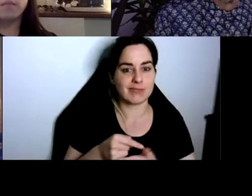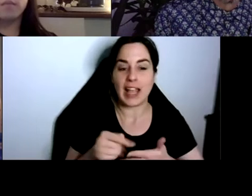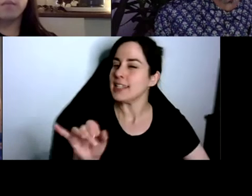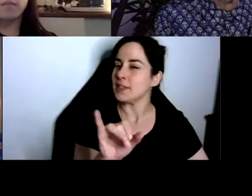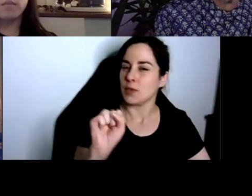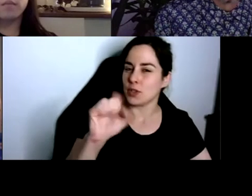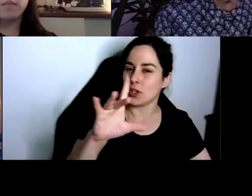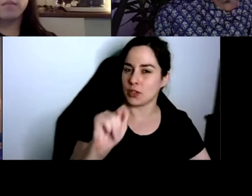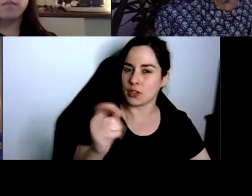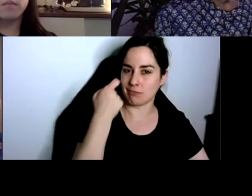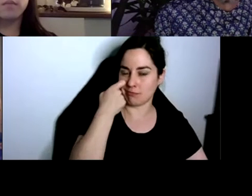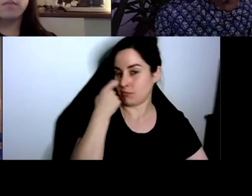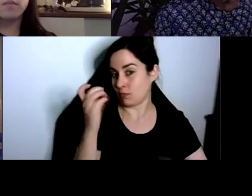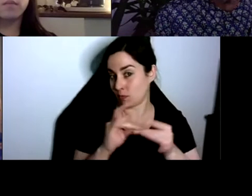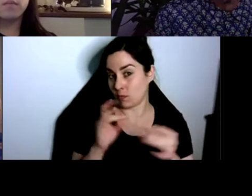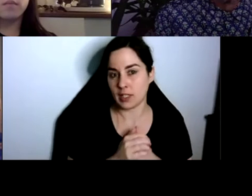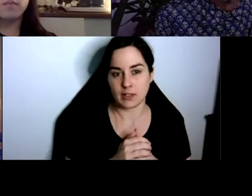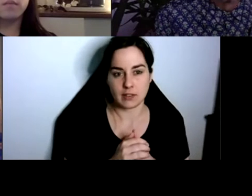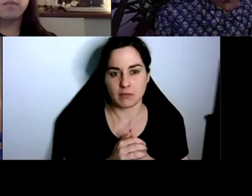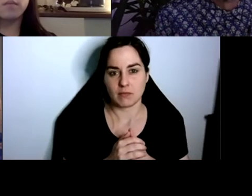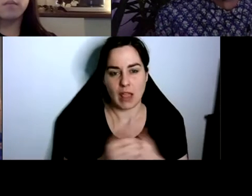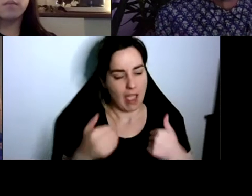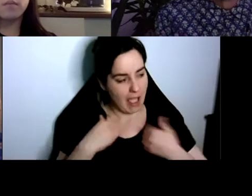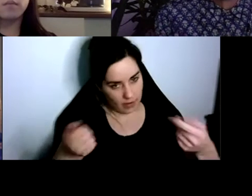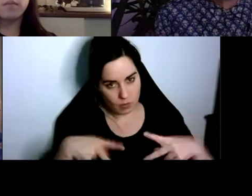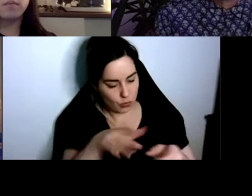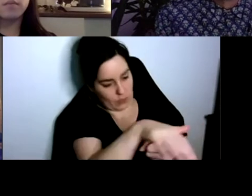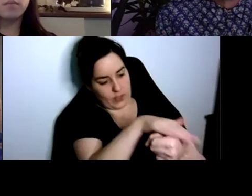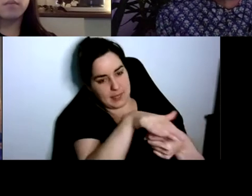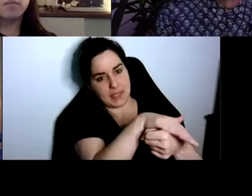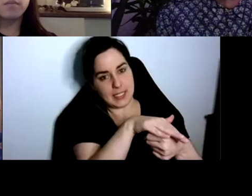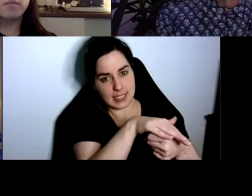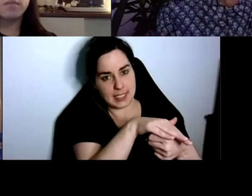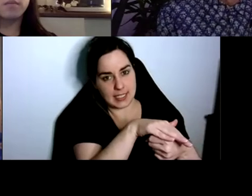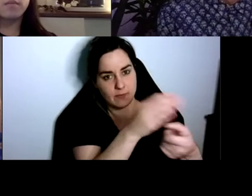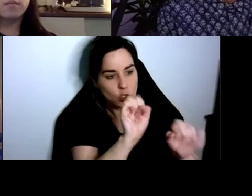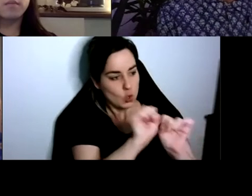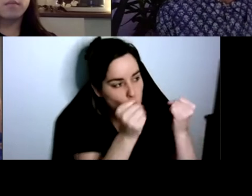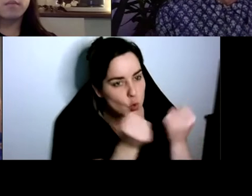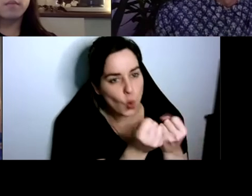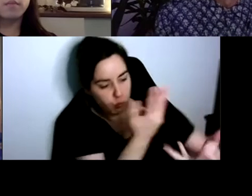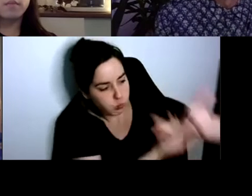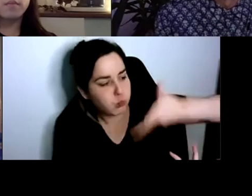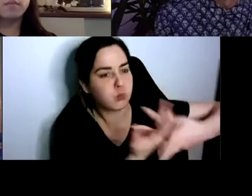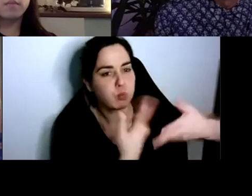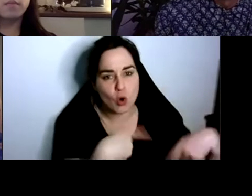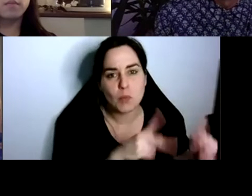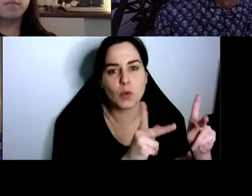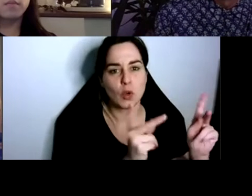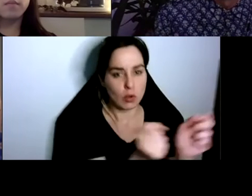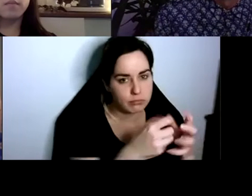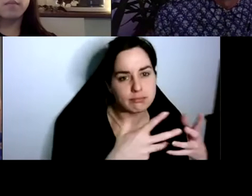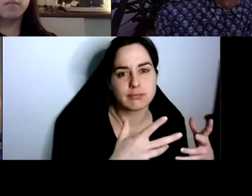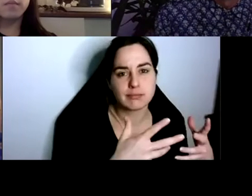connecting folks, providing spaces for social worlds to flourish, and specifically with Bricks and Glitter